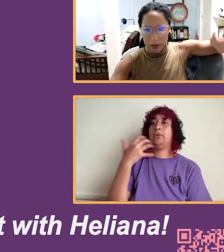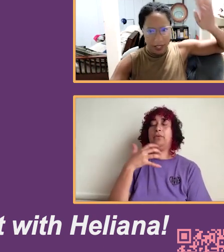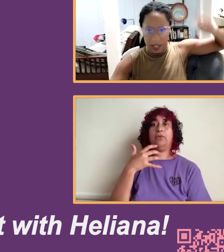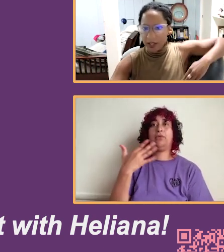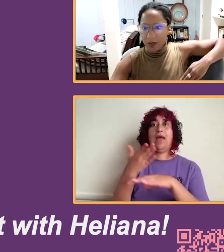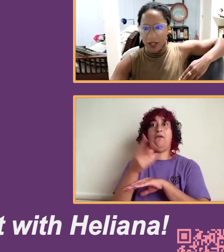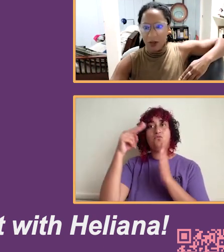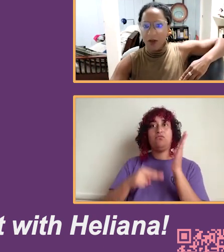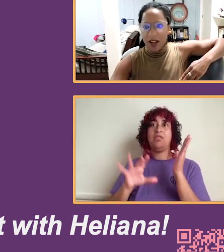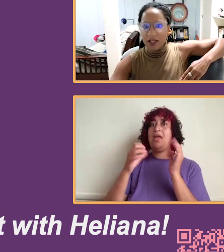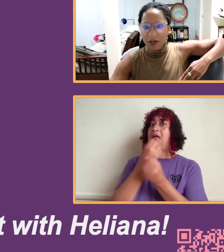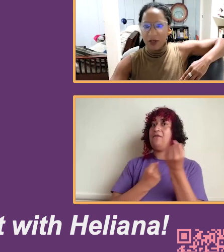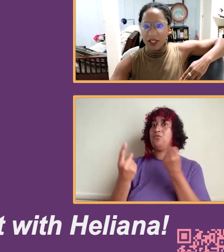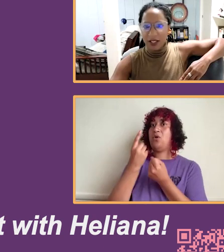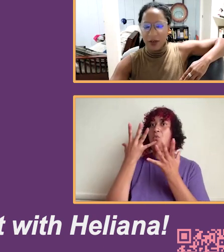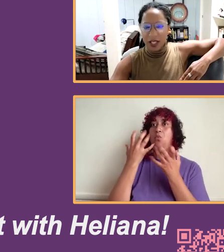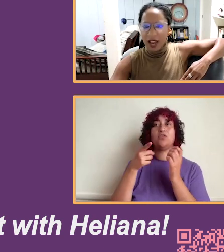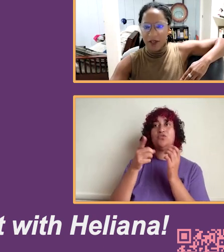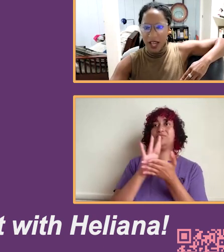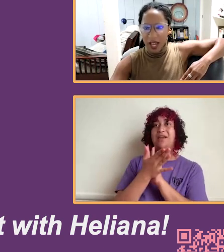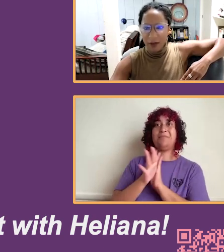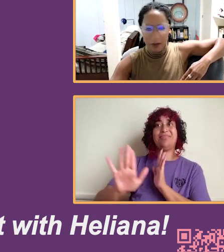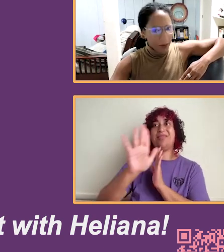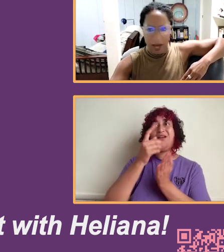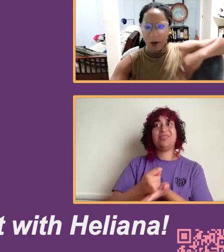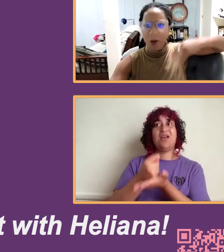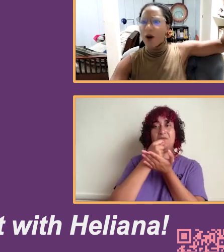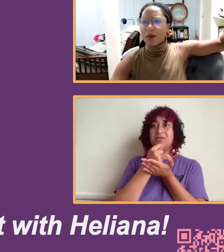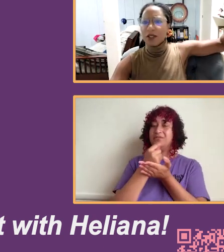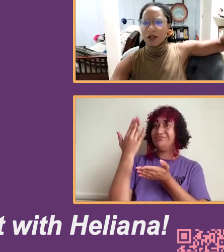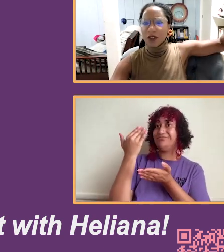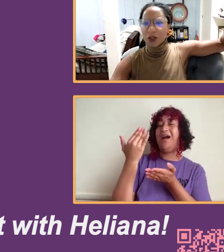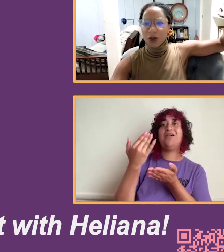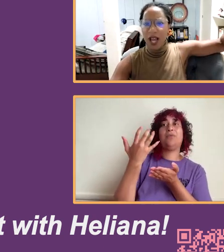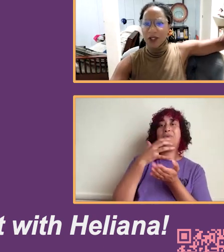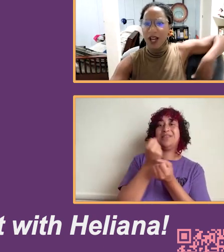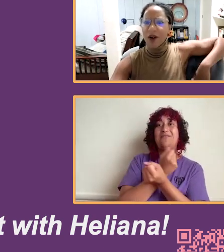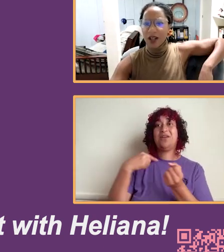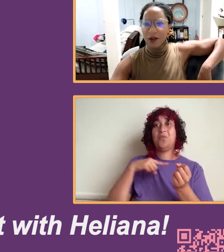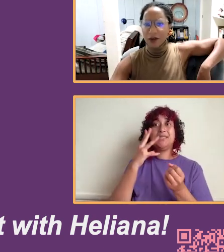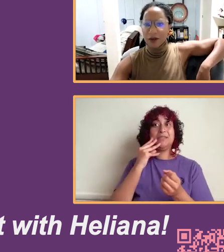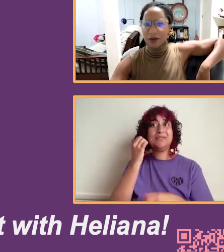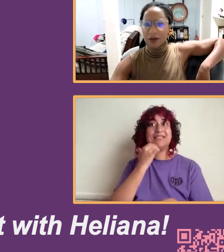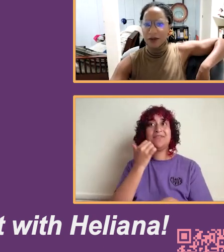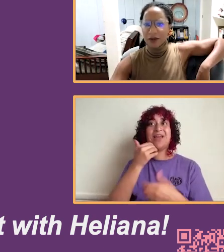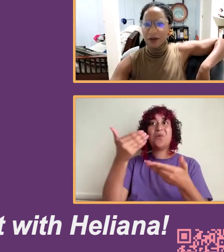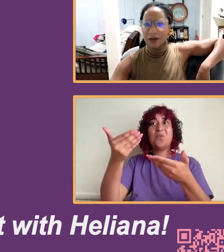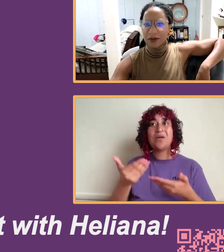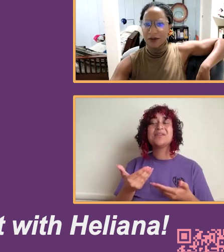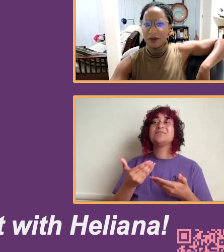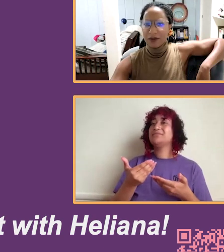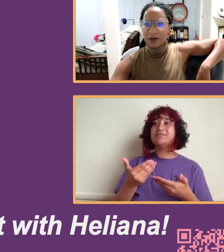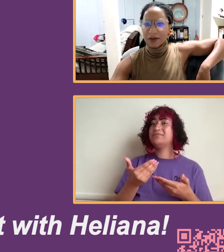because you basically just went through the roster of what we're dealing with every day. But welcome to the virtual couch. How are you?